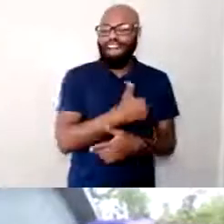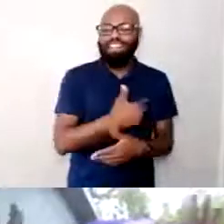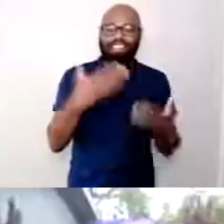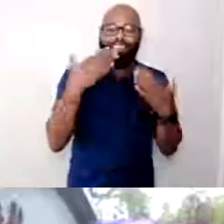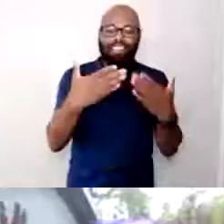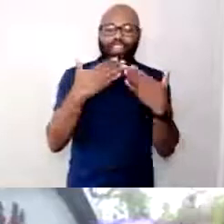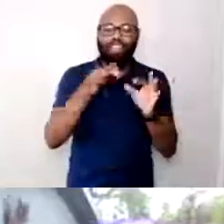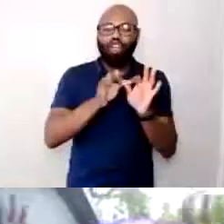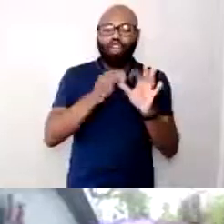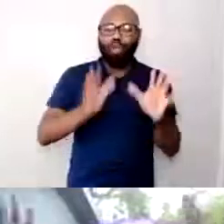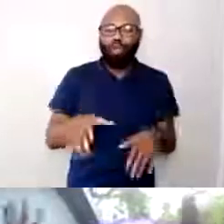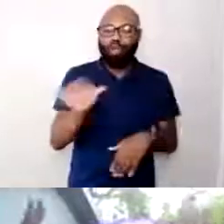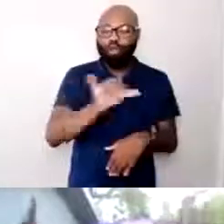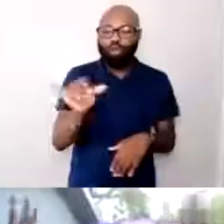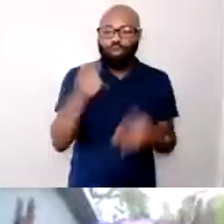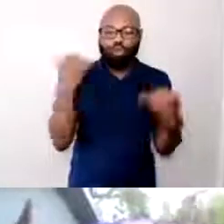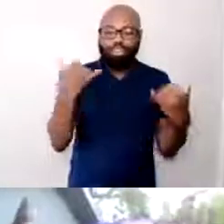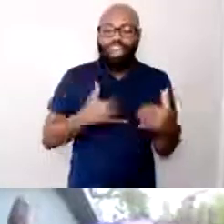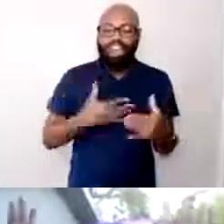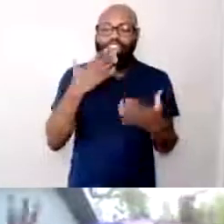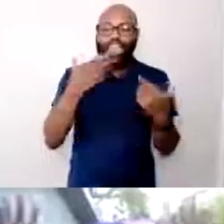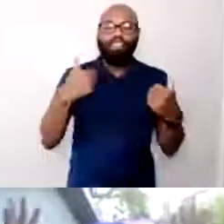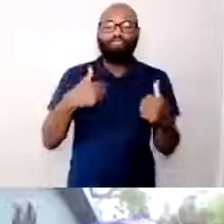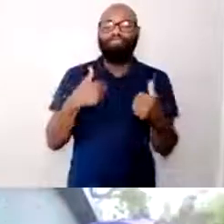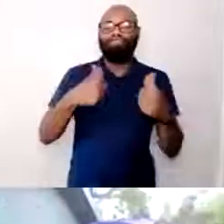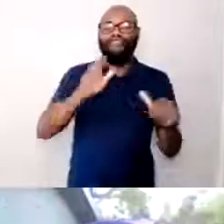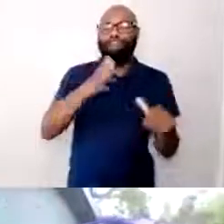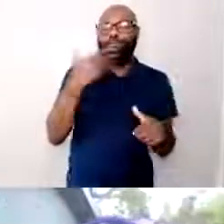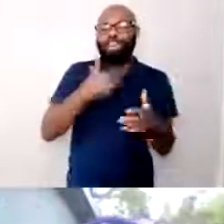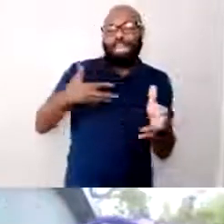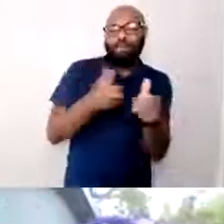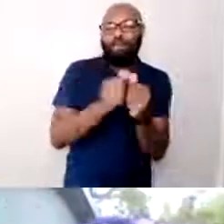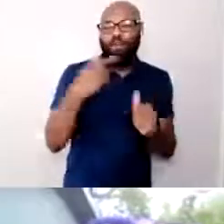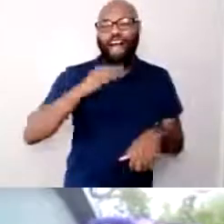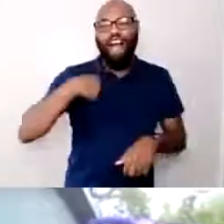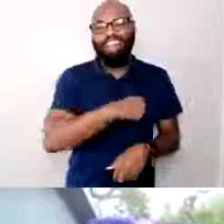interpreters today. Thanks for doing your best to keep up with us. Nice job.